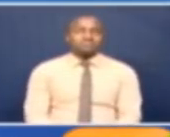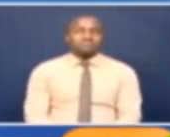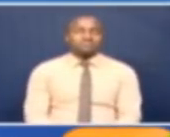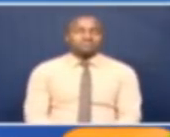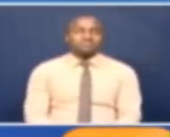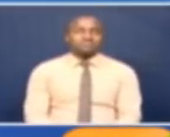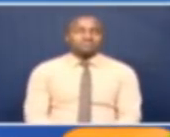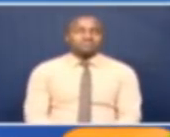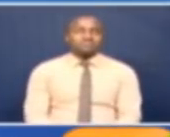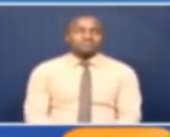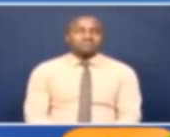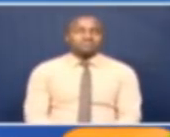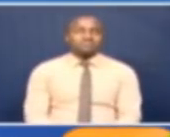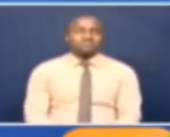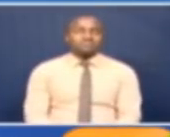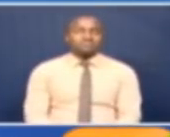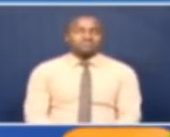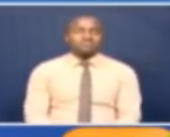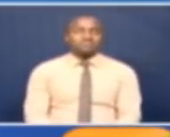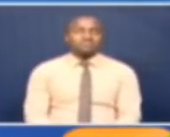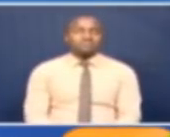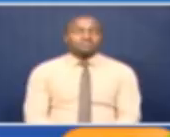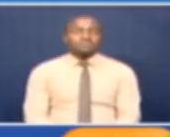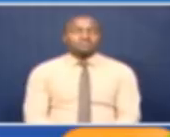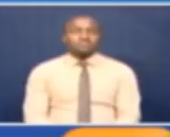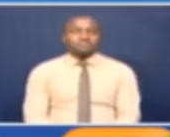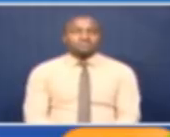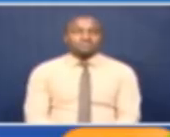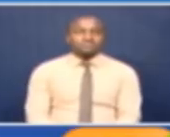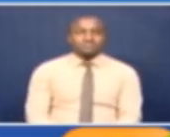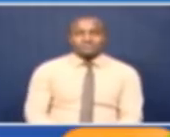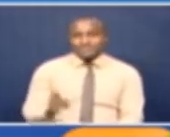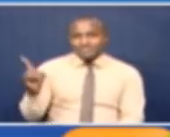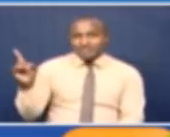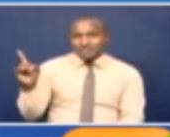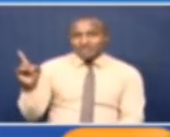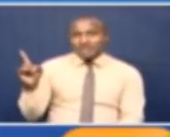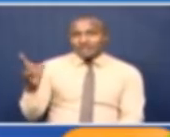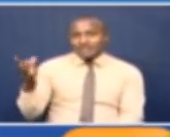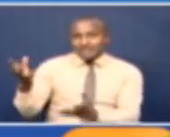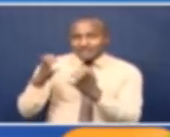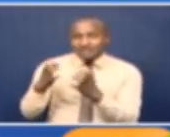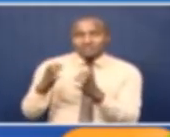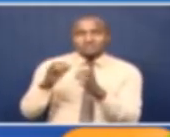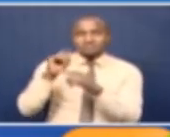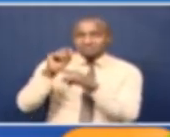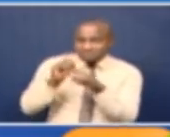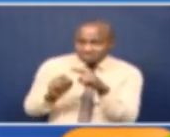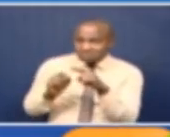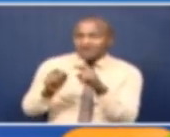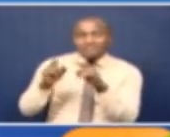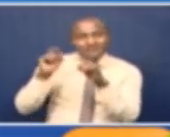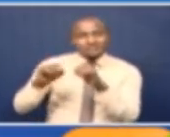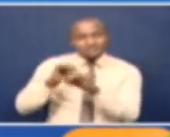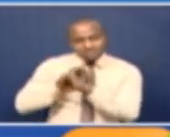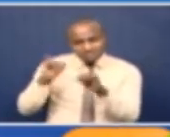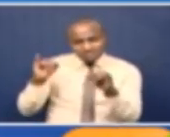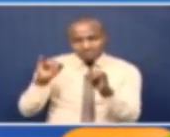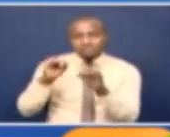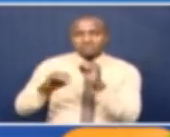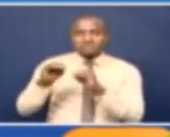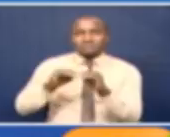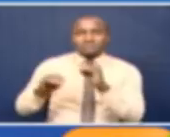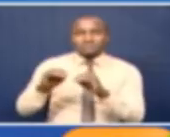Vet Wambua, you say no one needs Nusumkate. We demand for free and fair, credible elections. Very good.